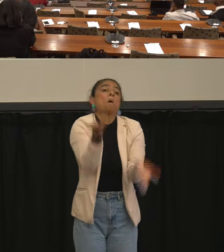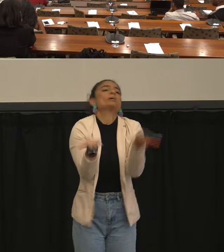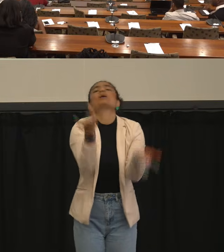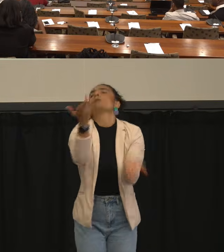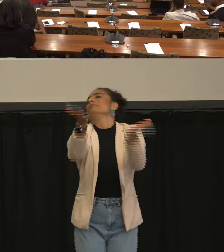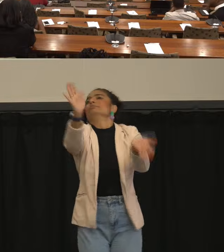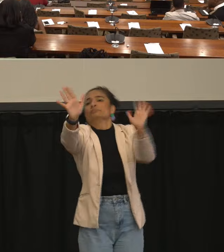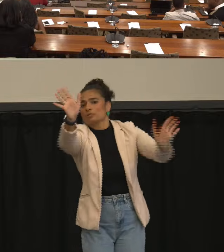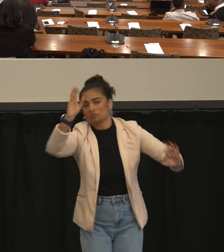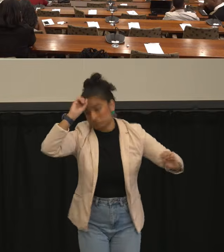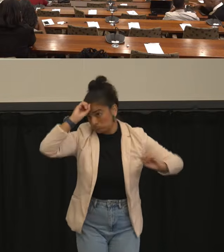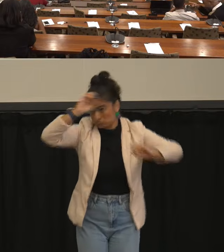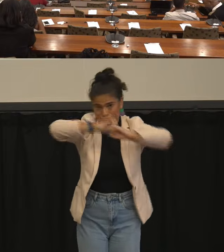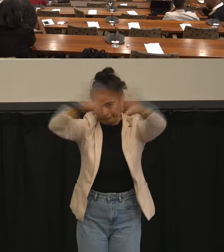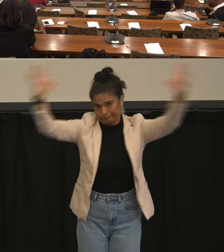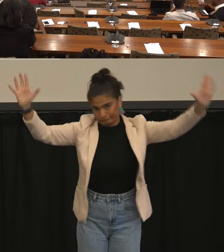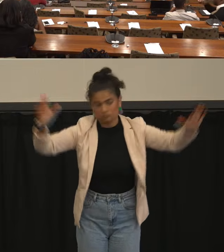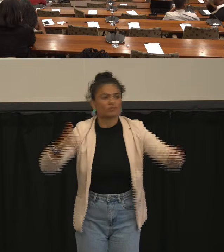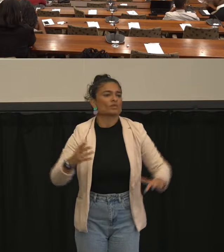well.